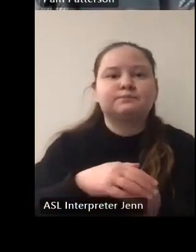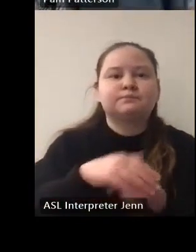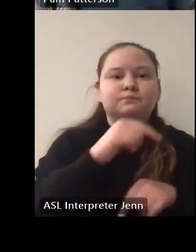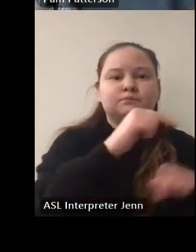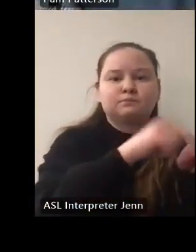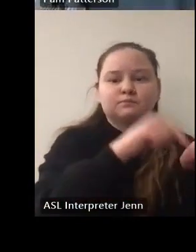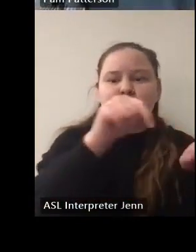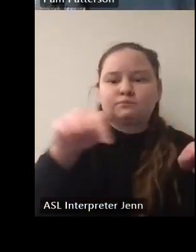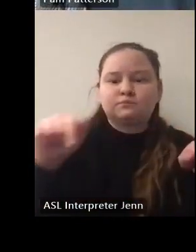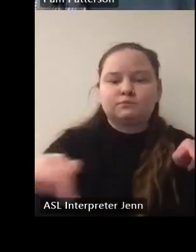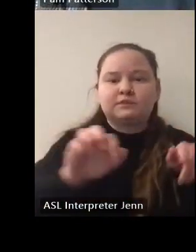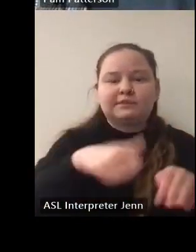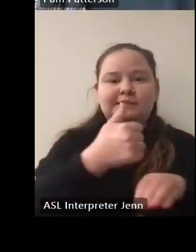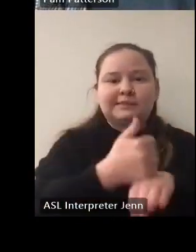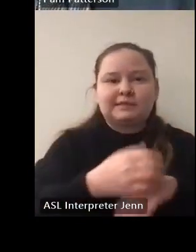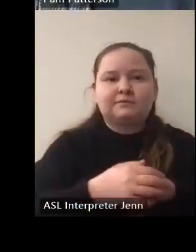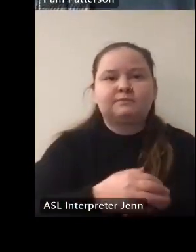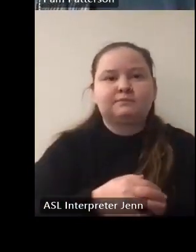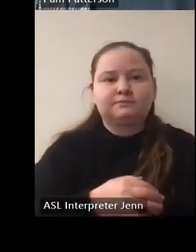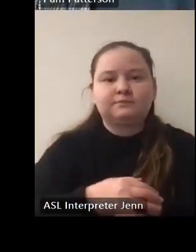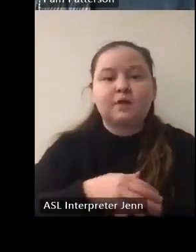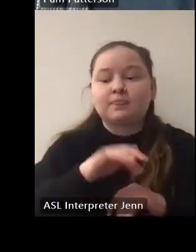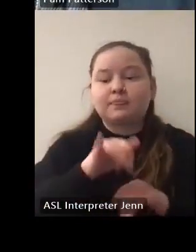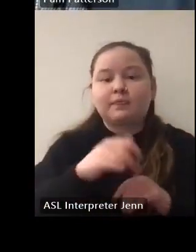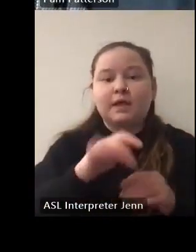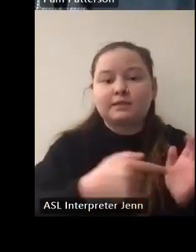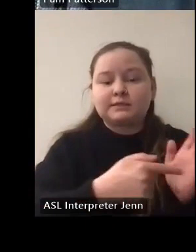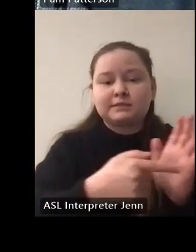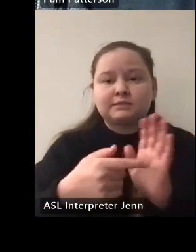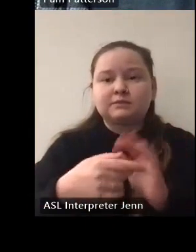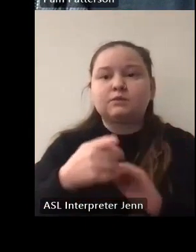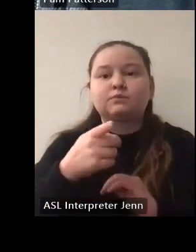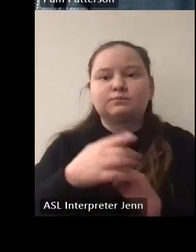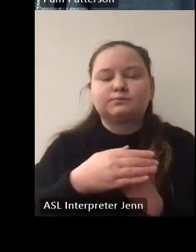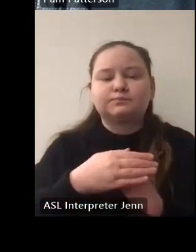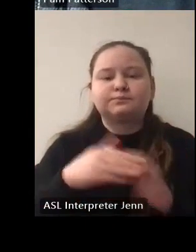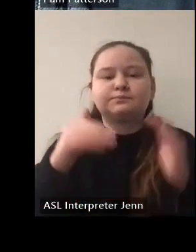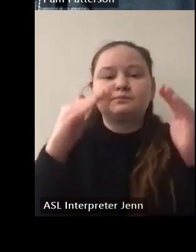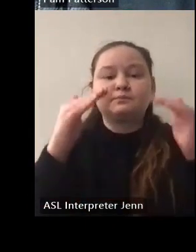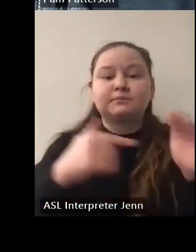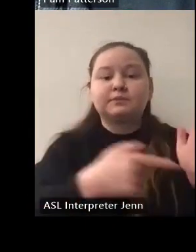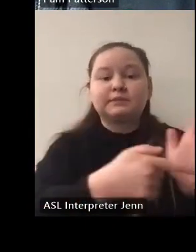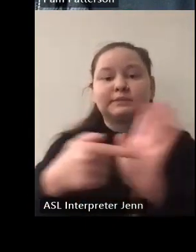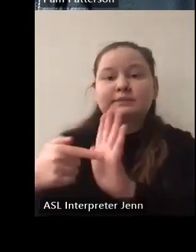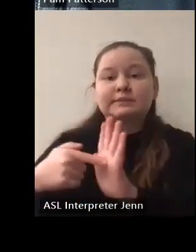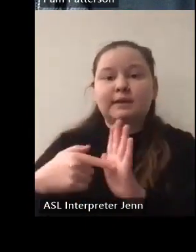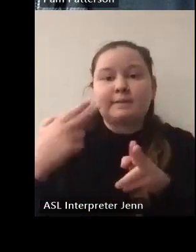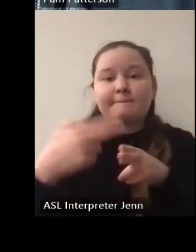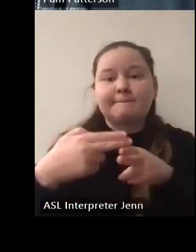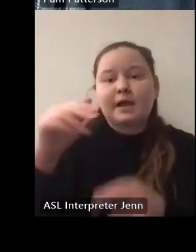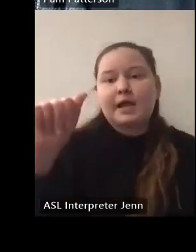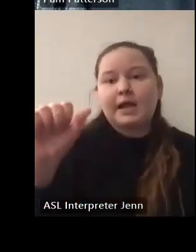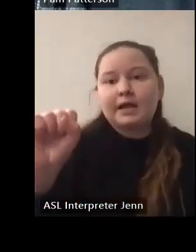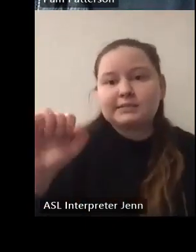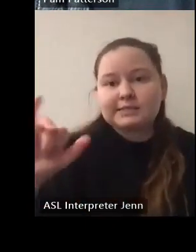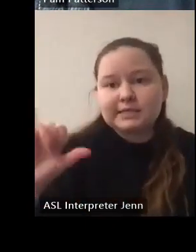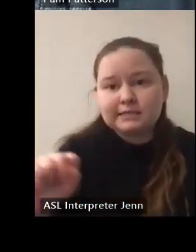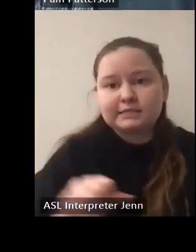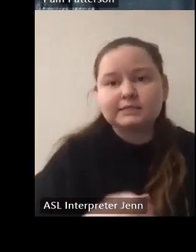So As Is at Odessi as exhibit challenged the notions of a product-based, model-oriented gallery